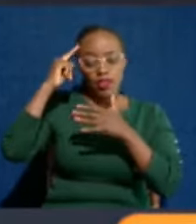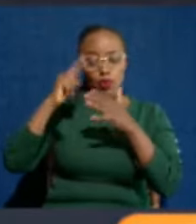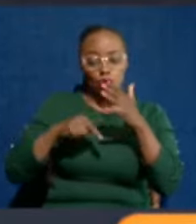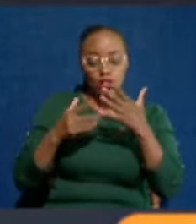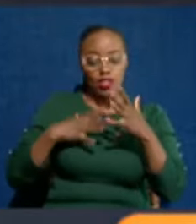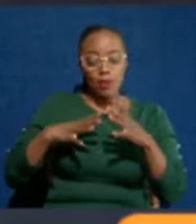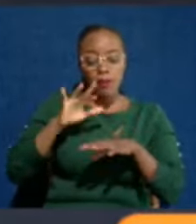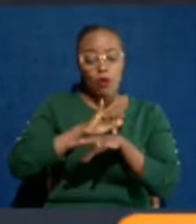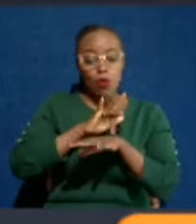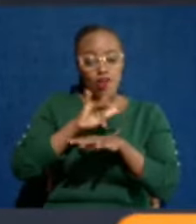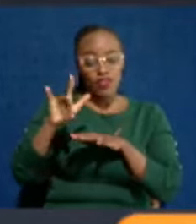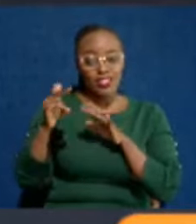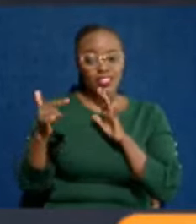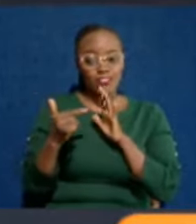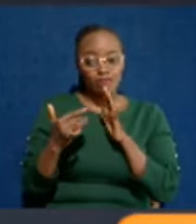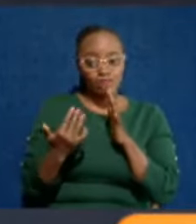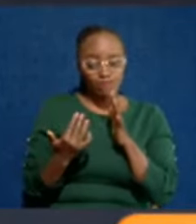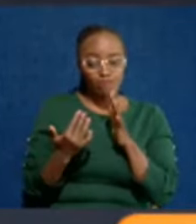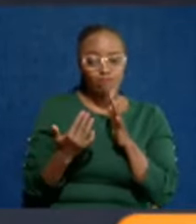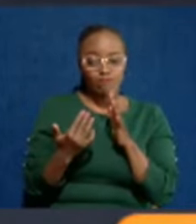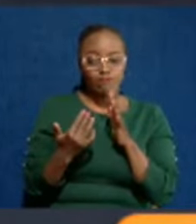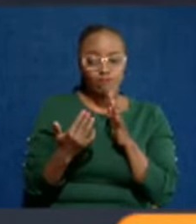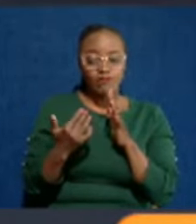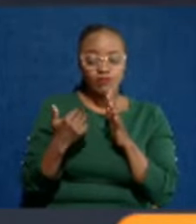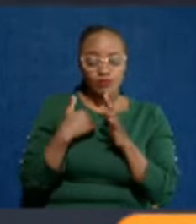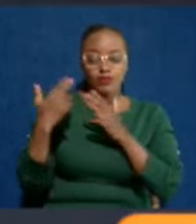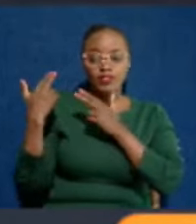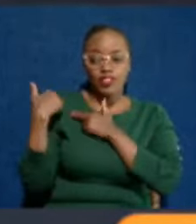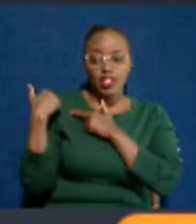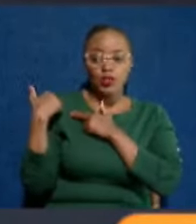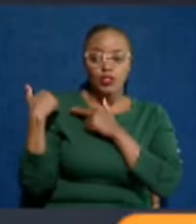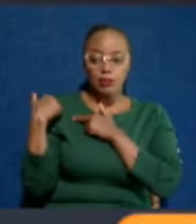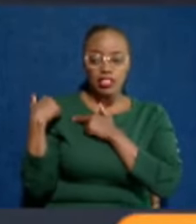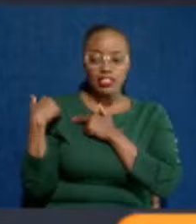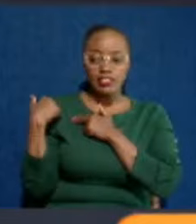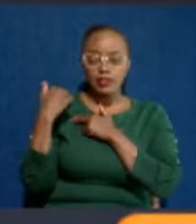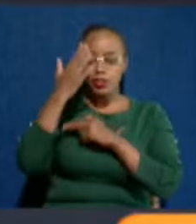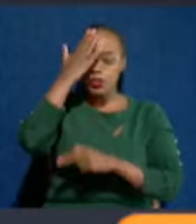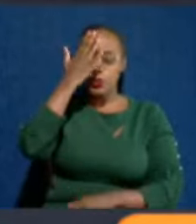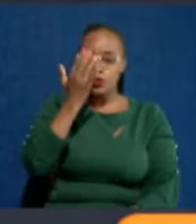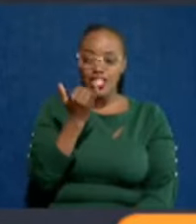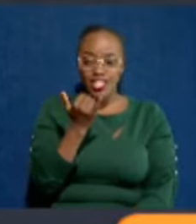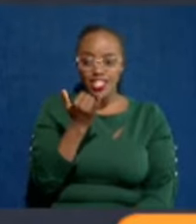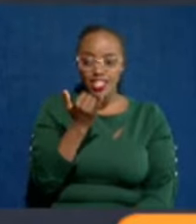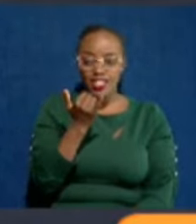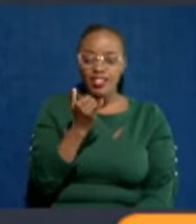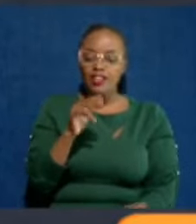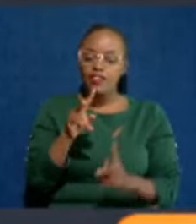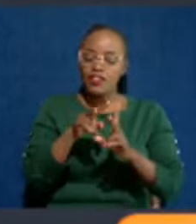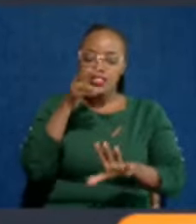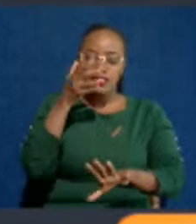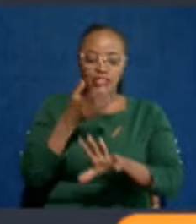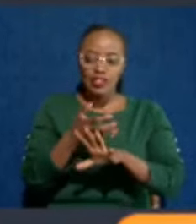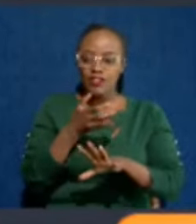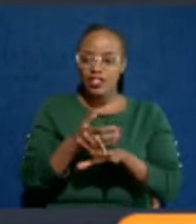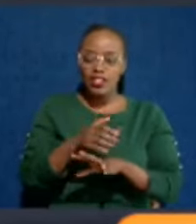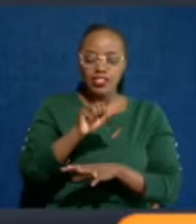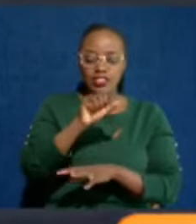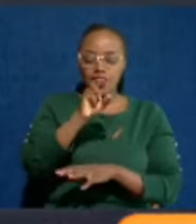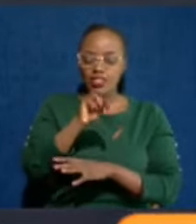casualty has been accountability. Because it'll be very difficult, and Sam, you pointed